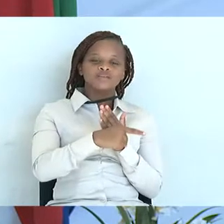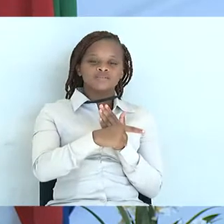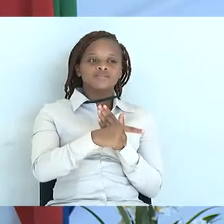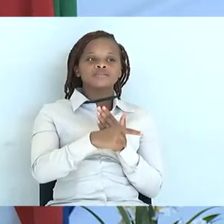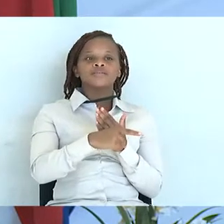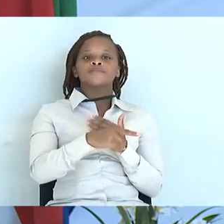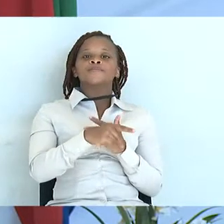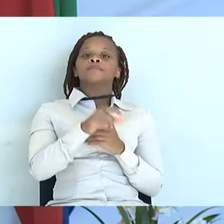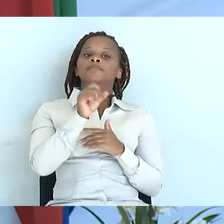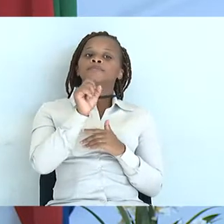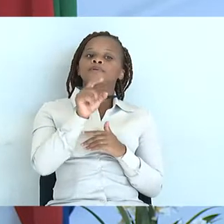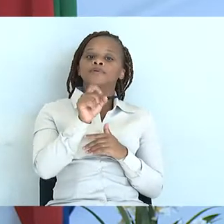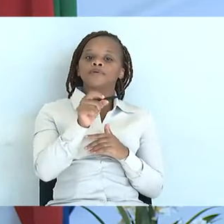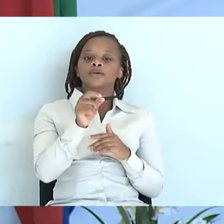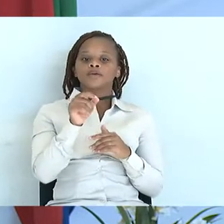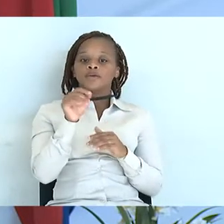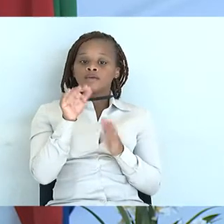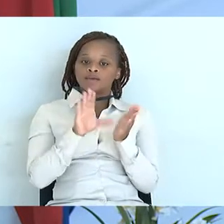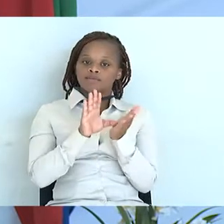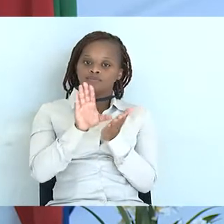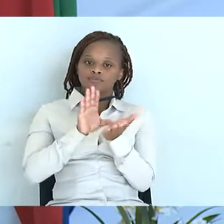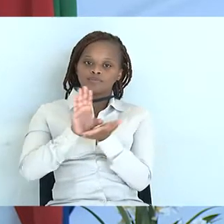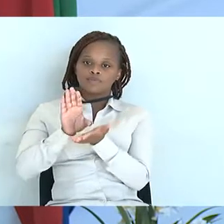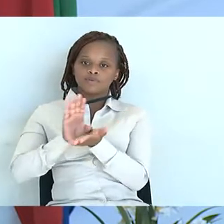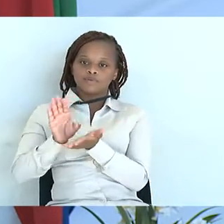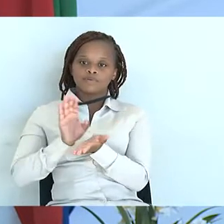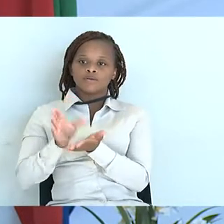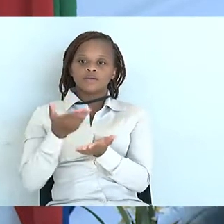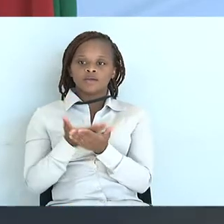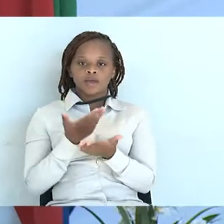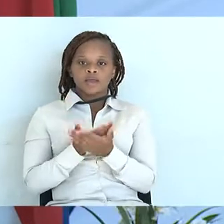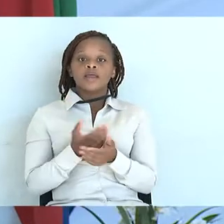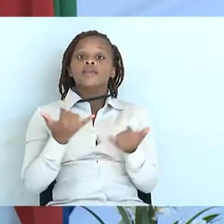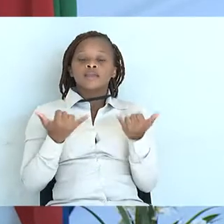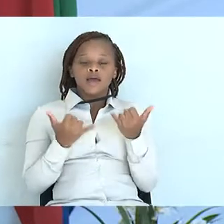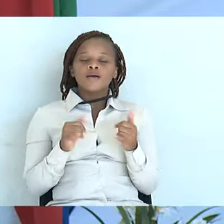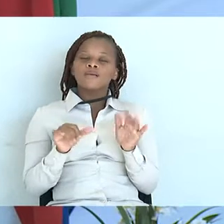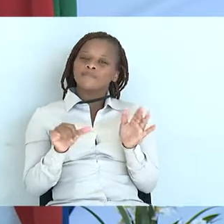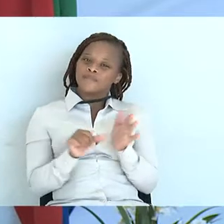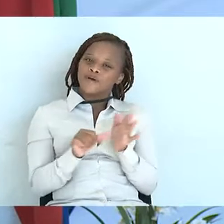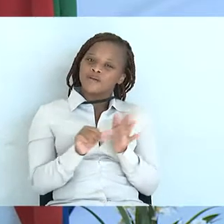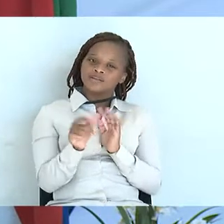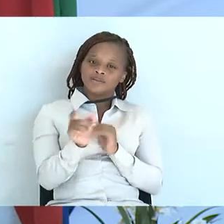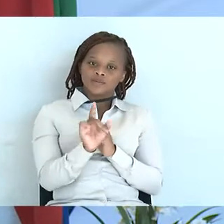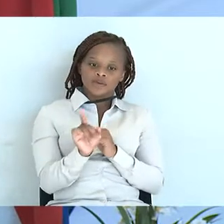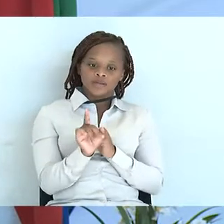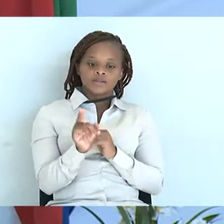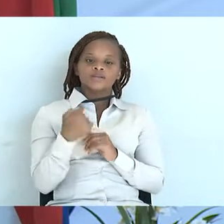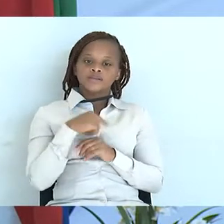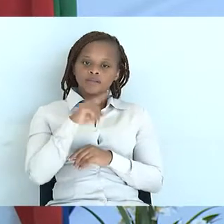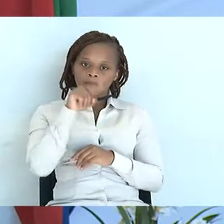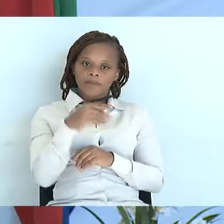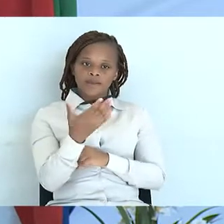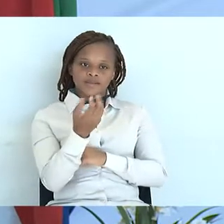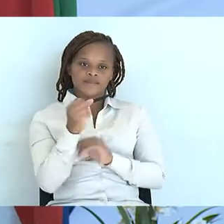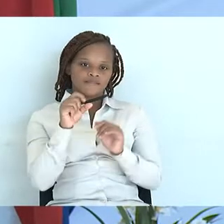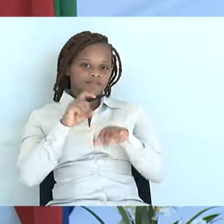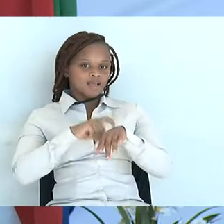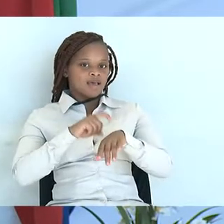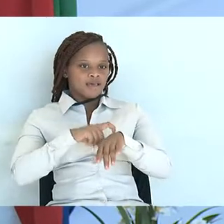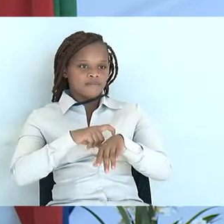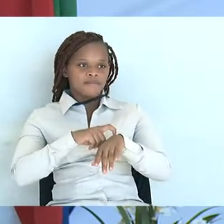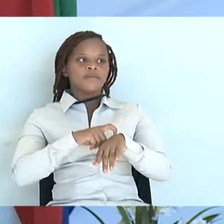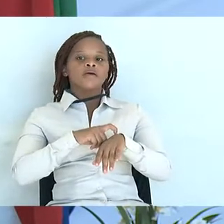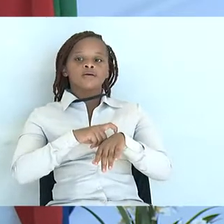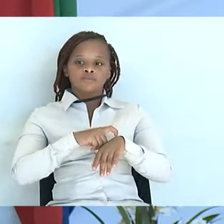to investors. So that's why it's very important that we really invest time on project preparation and ensuring